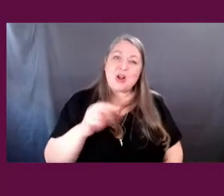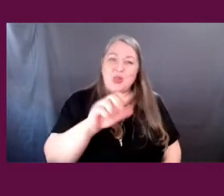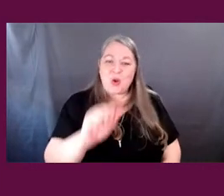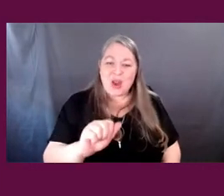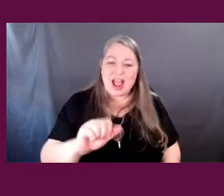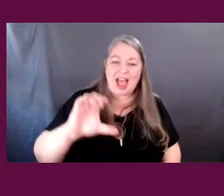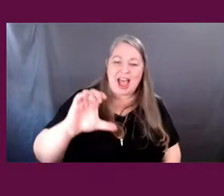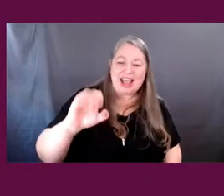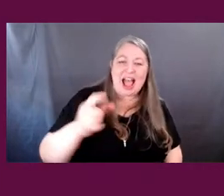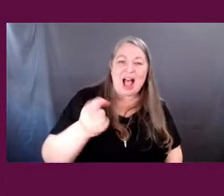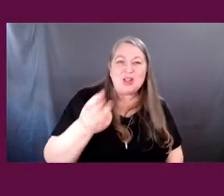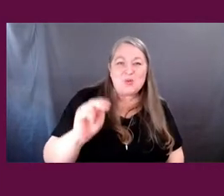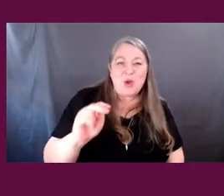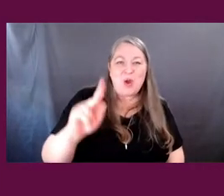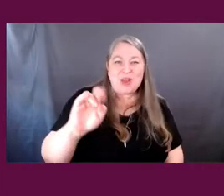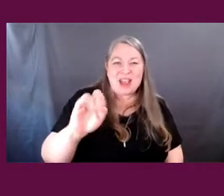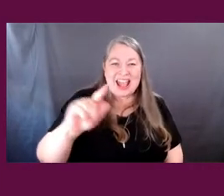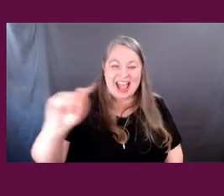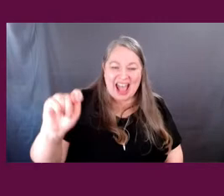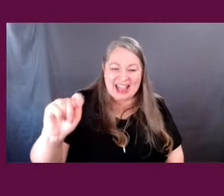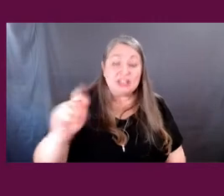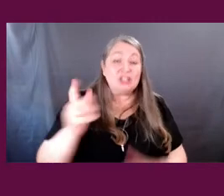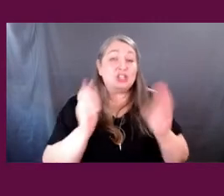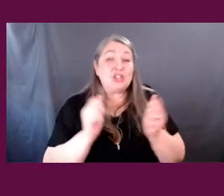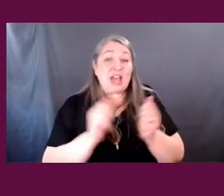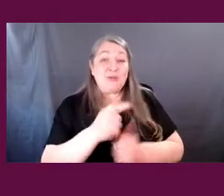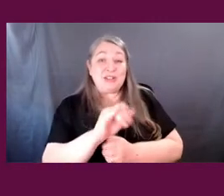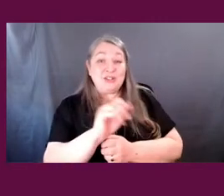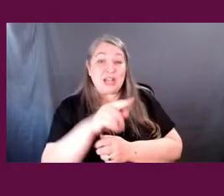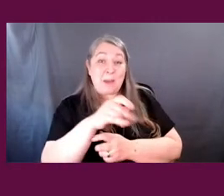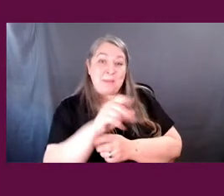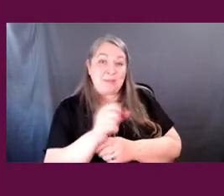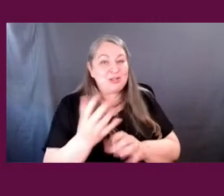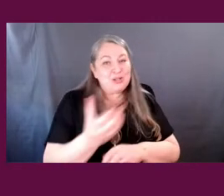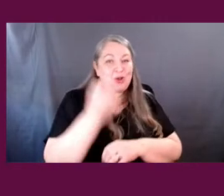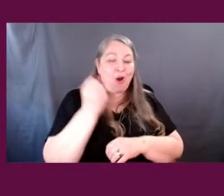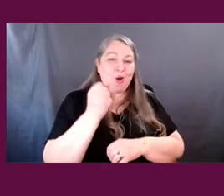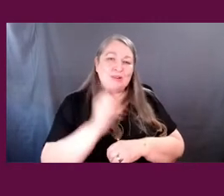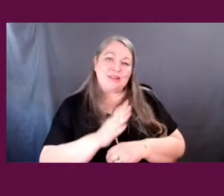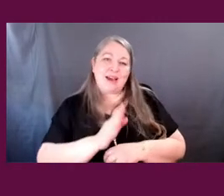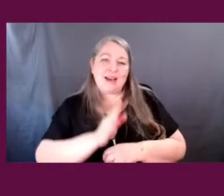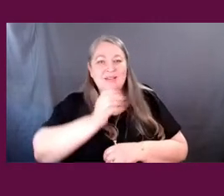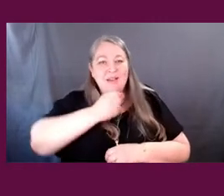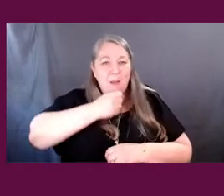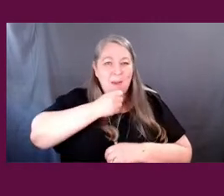in conversation with Gia Peppers, host of More Than That podcast. Ladies, take it